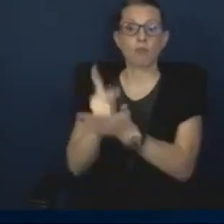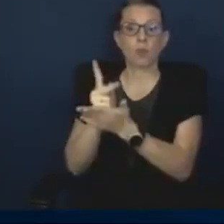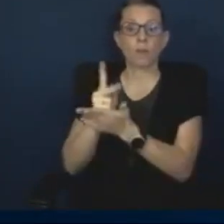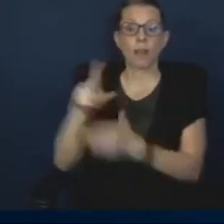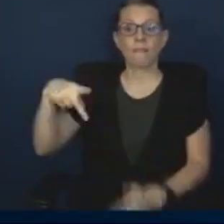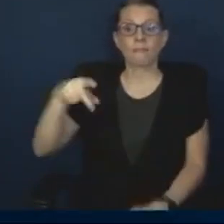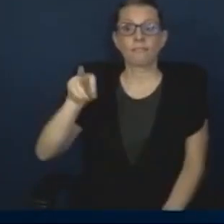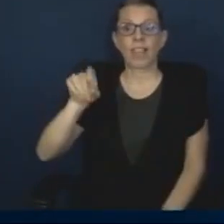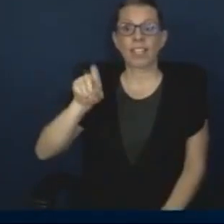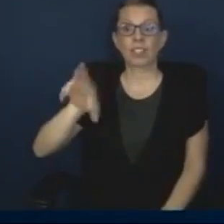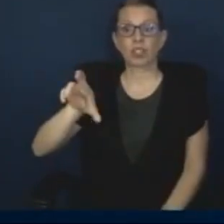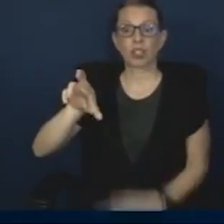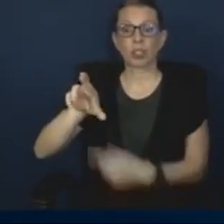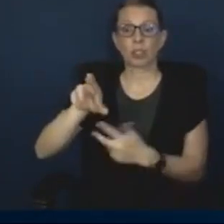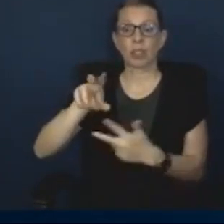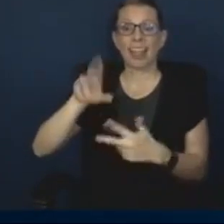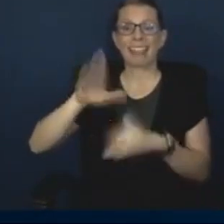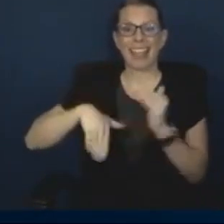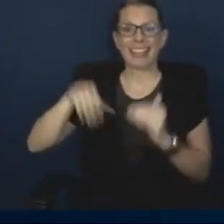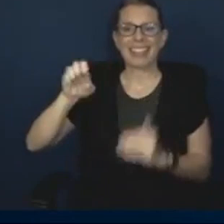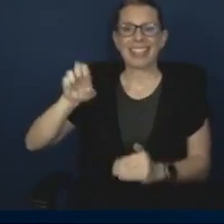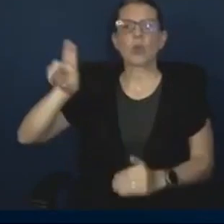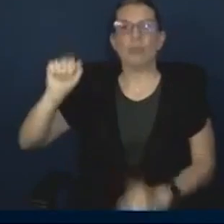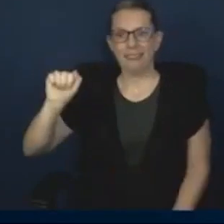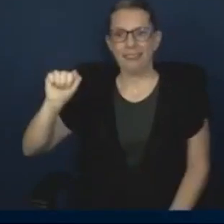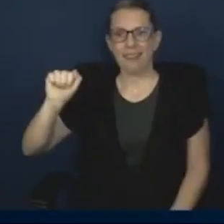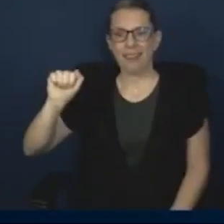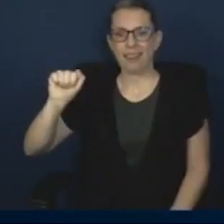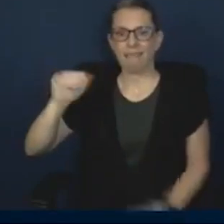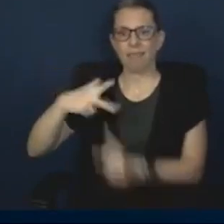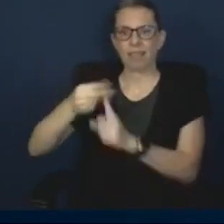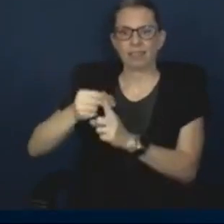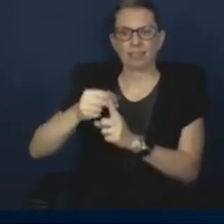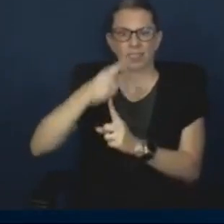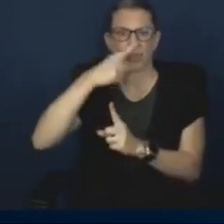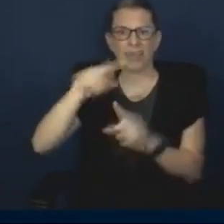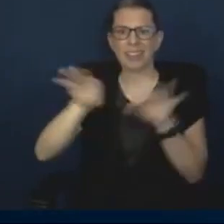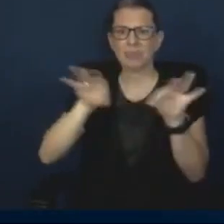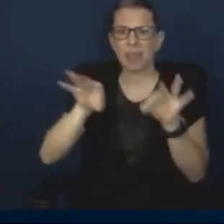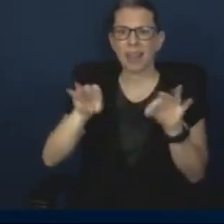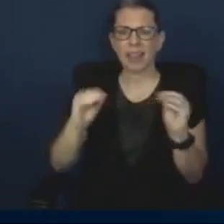than the EUA Pfizer vaccine. Can we clear that up?